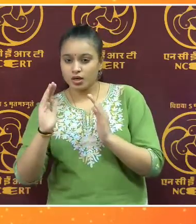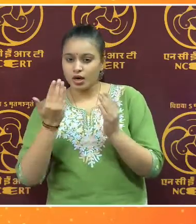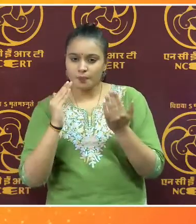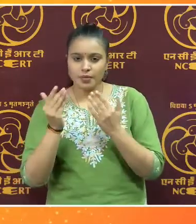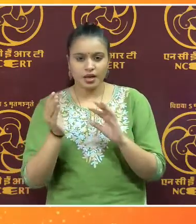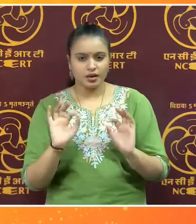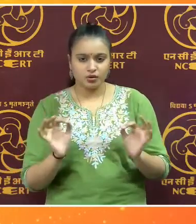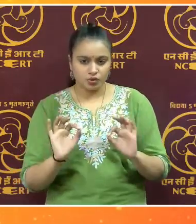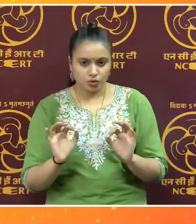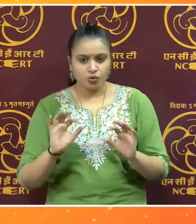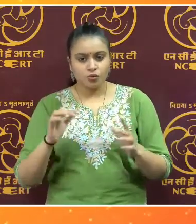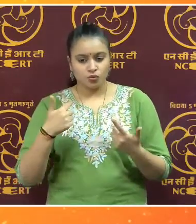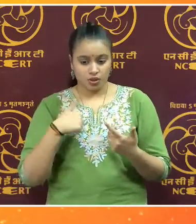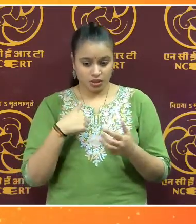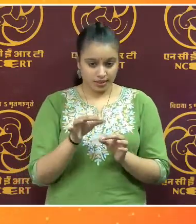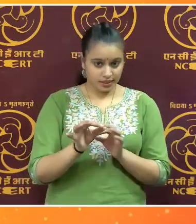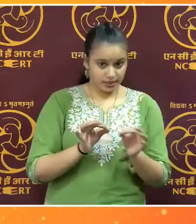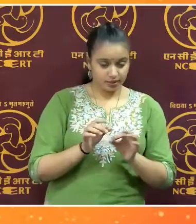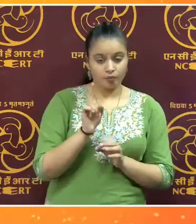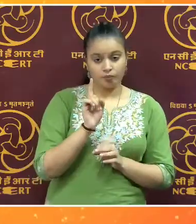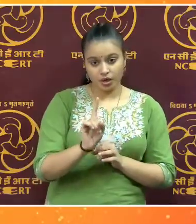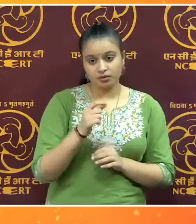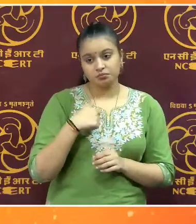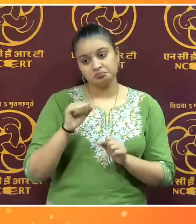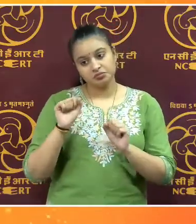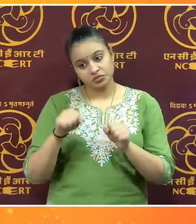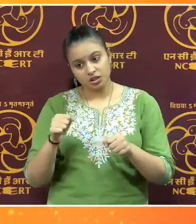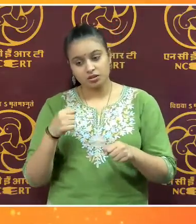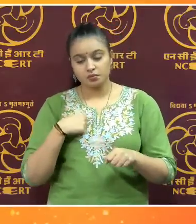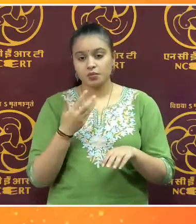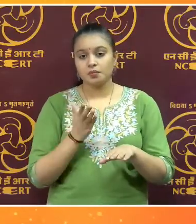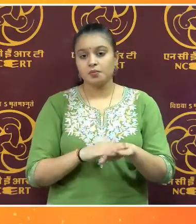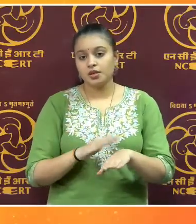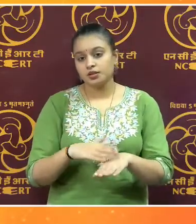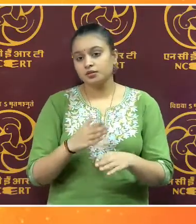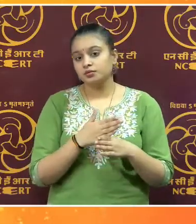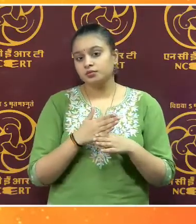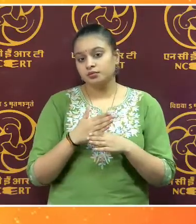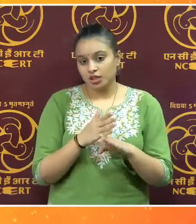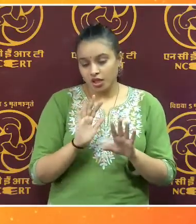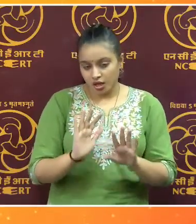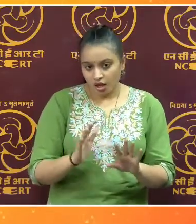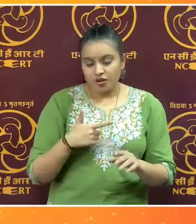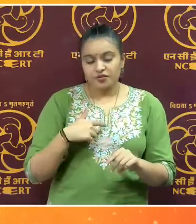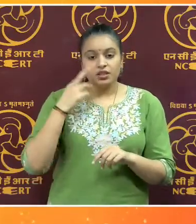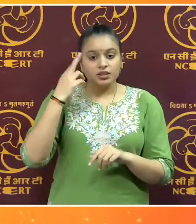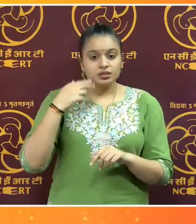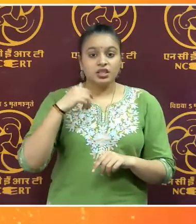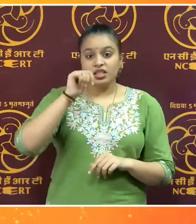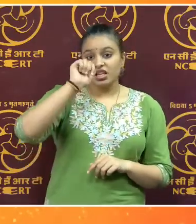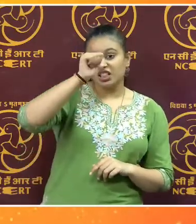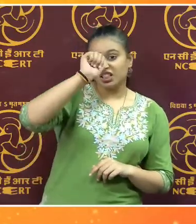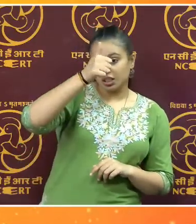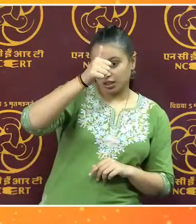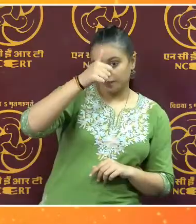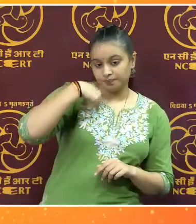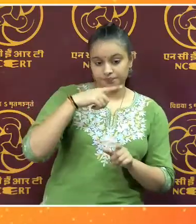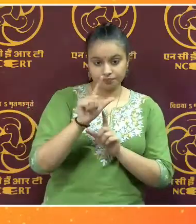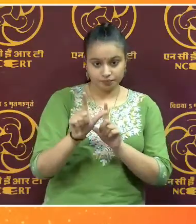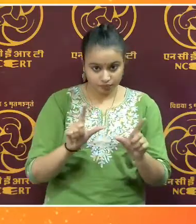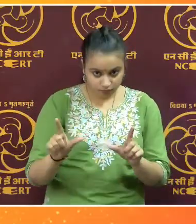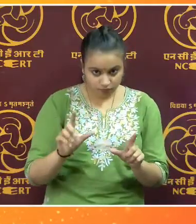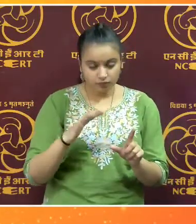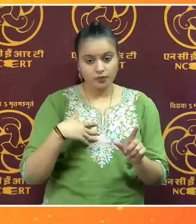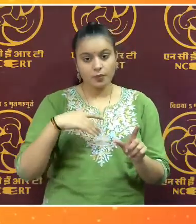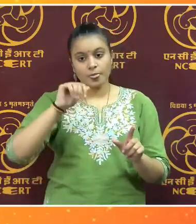person whom I am describing, but yes, I do want to share my personal experience, since when it comes to Hindi language, when it comes